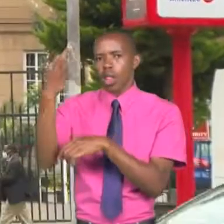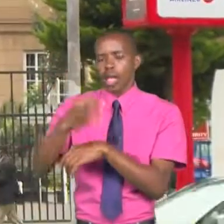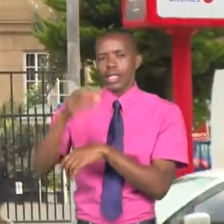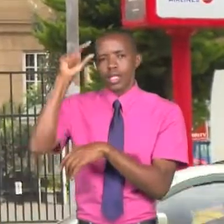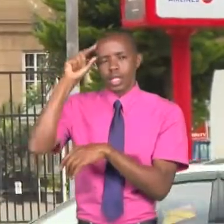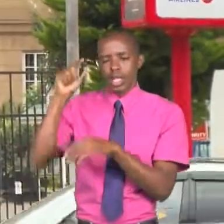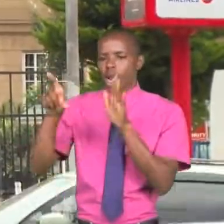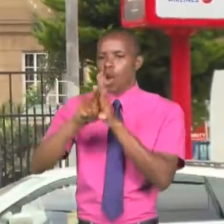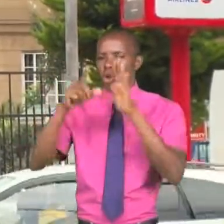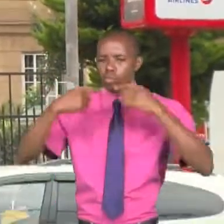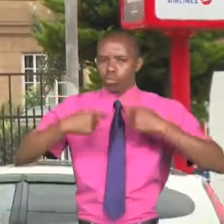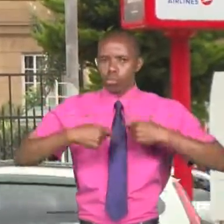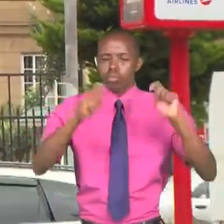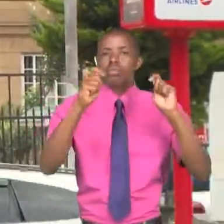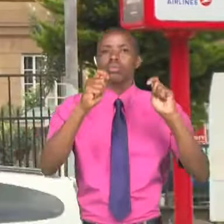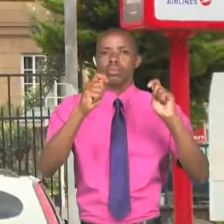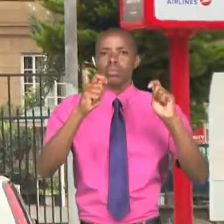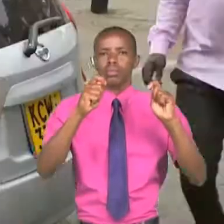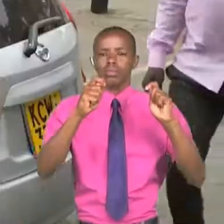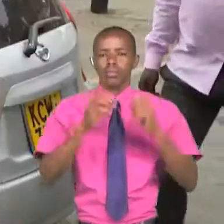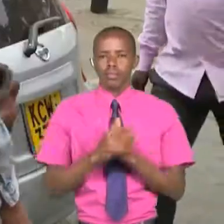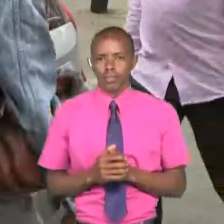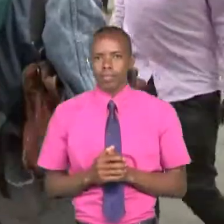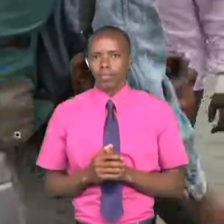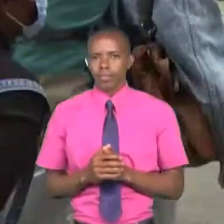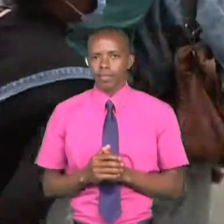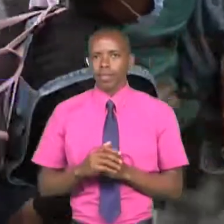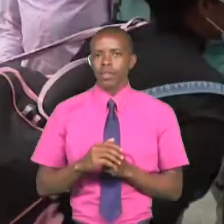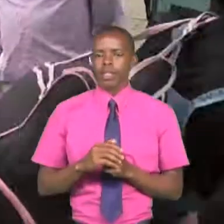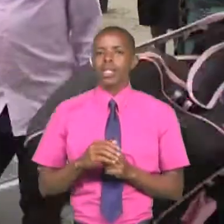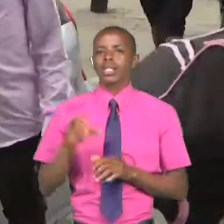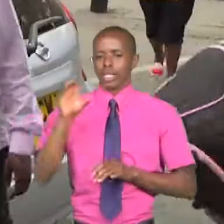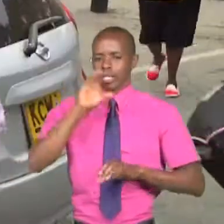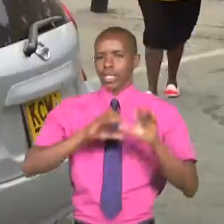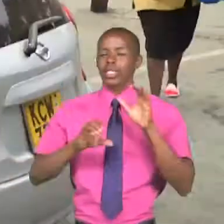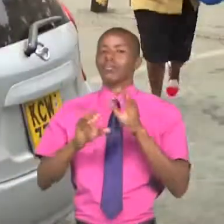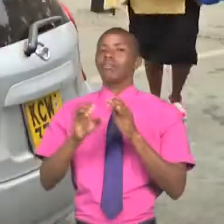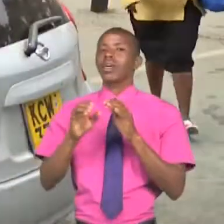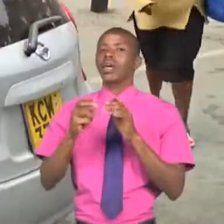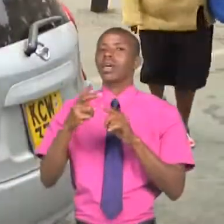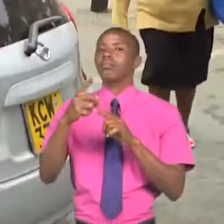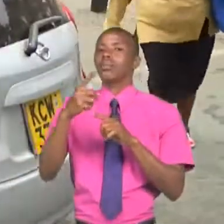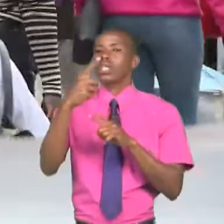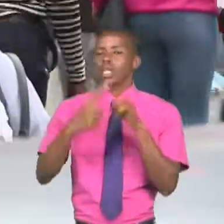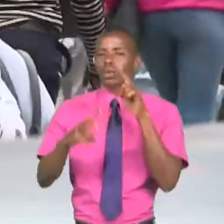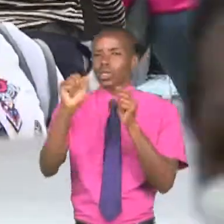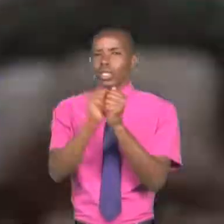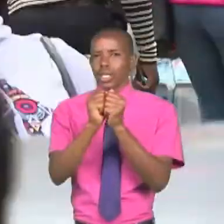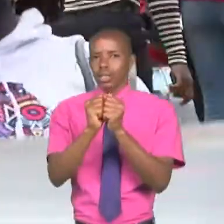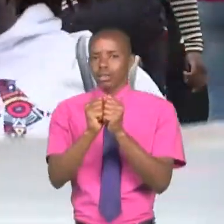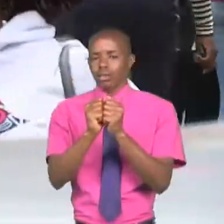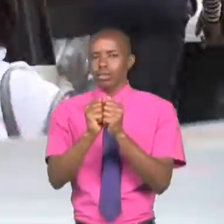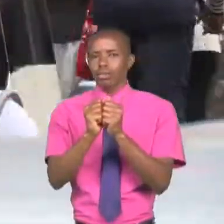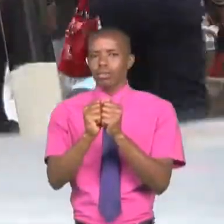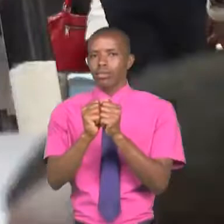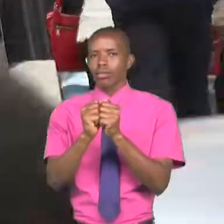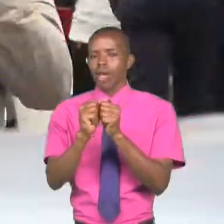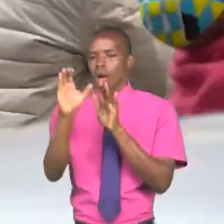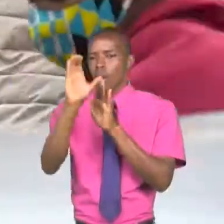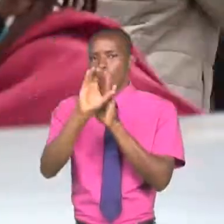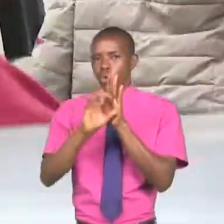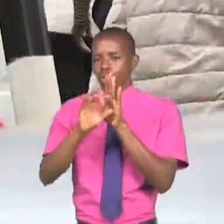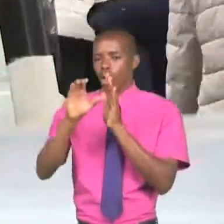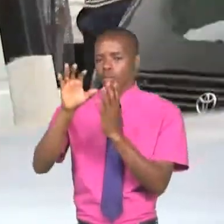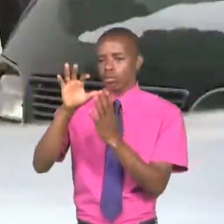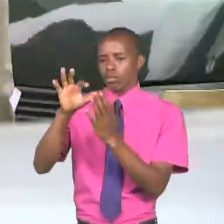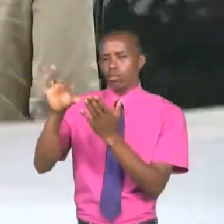law amounts to an act of impunity. Kenya's 2010 constitution states that no more than two-thirds of any elected or appointed body